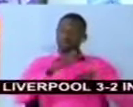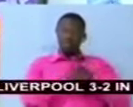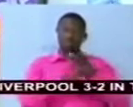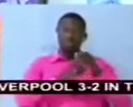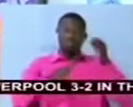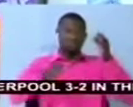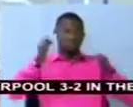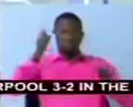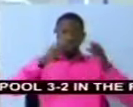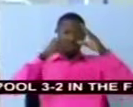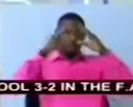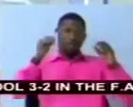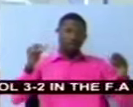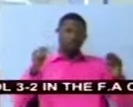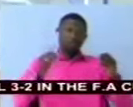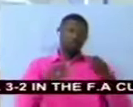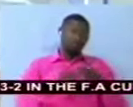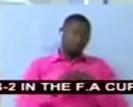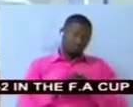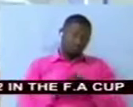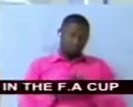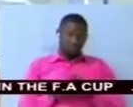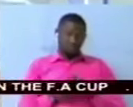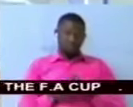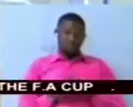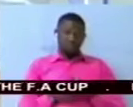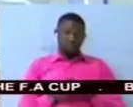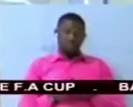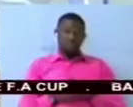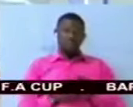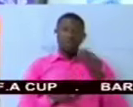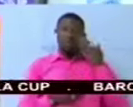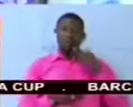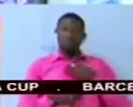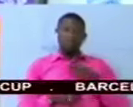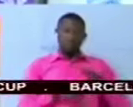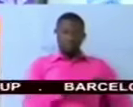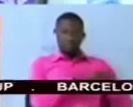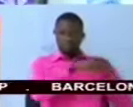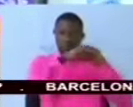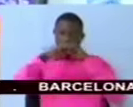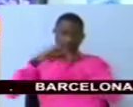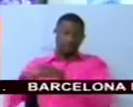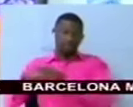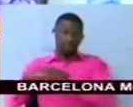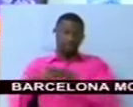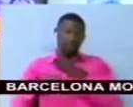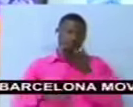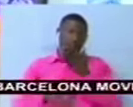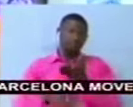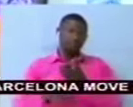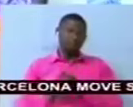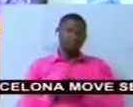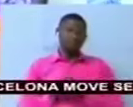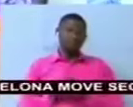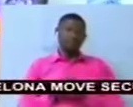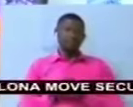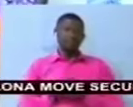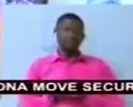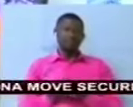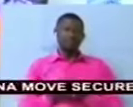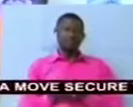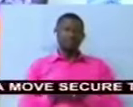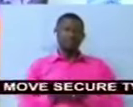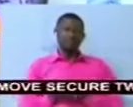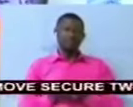courthouse. So because ñu yobbu fu. When we were taken there. Courtu sax danaka magistrate